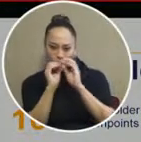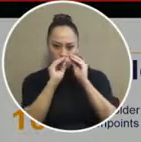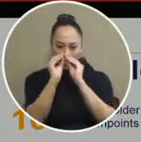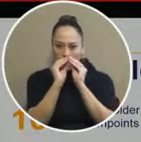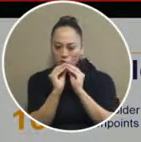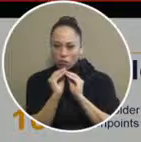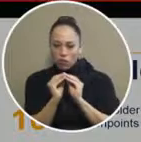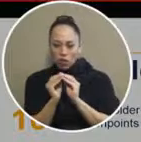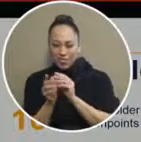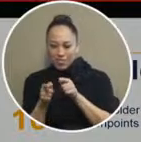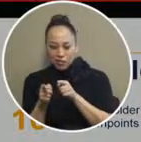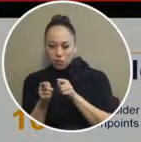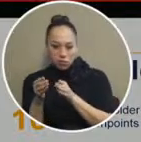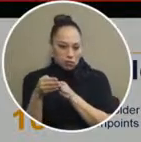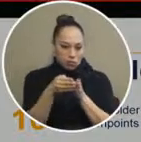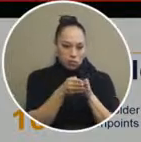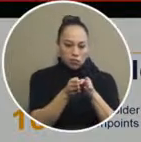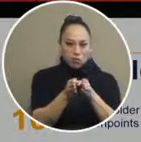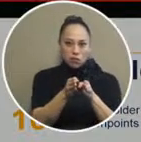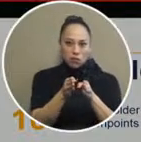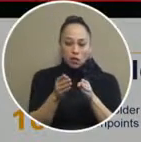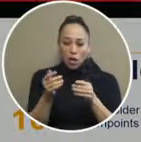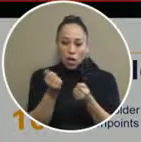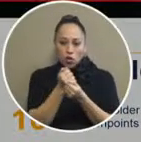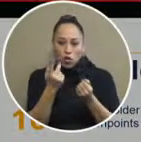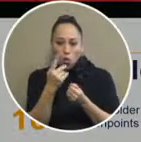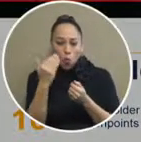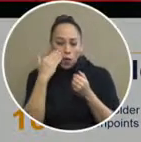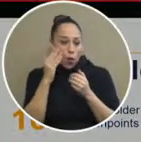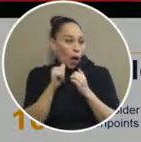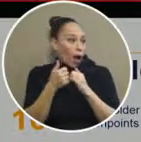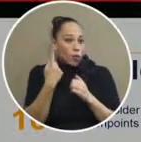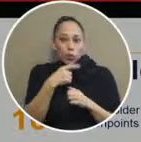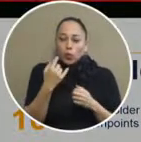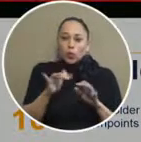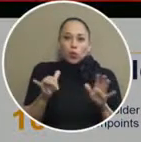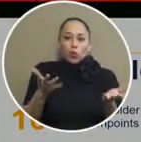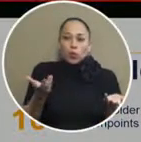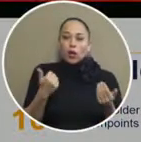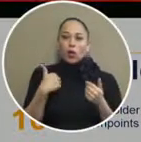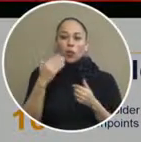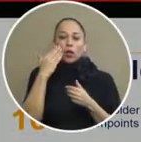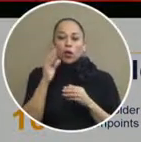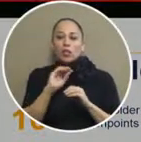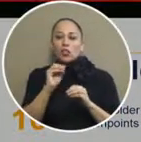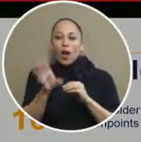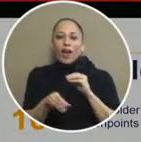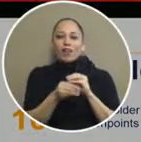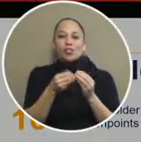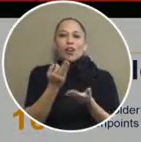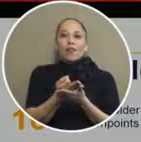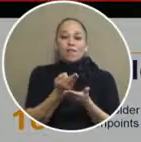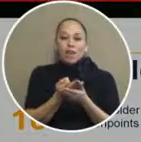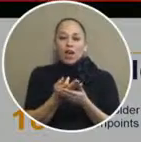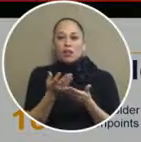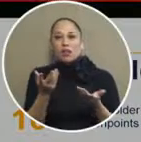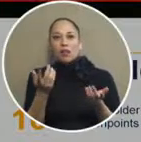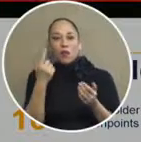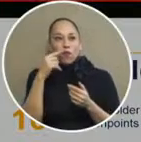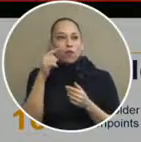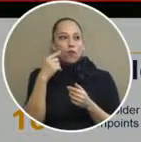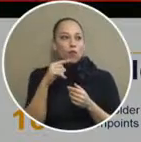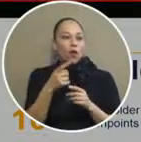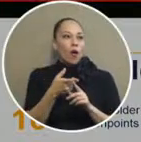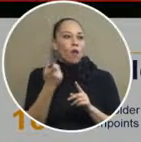2. Nobody knows what wave 2 is going to look like. We know that there's additional funding potentially coming down